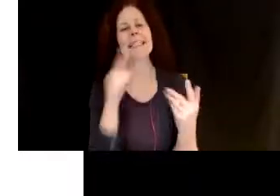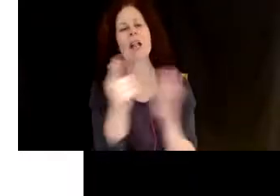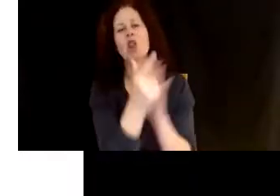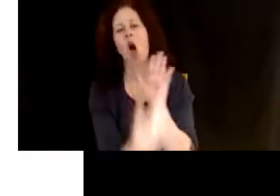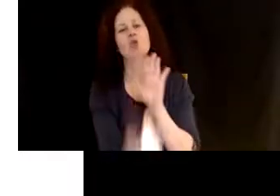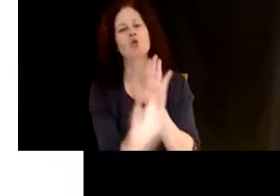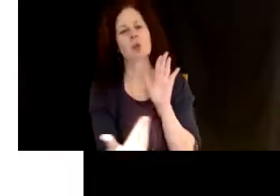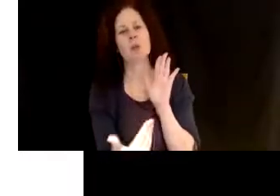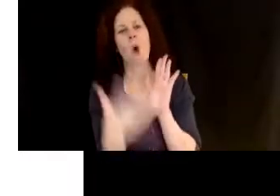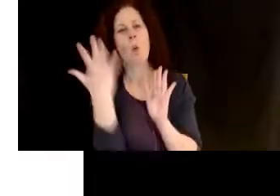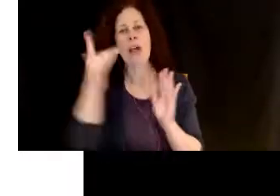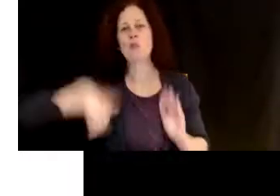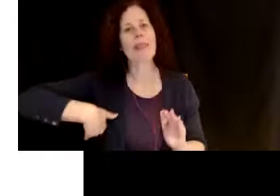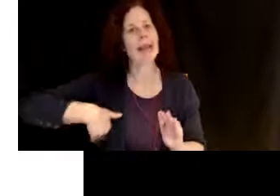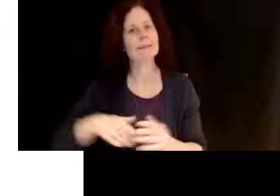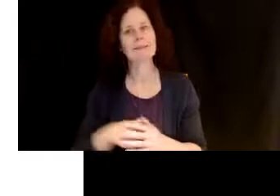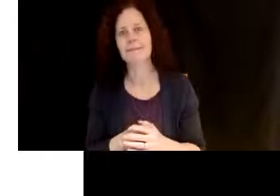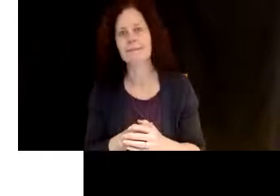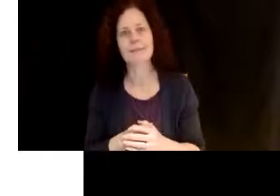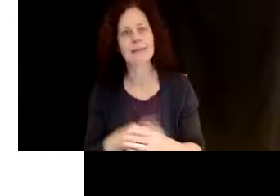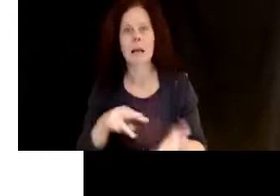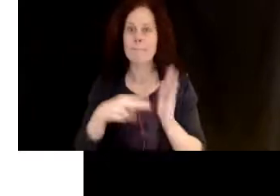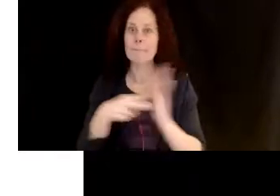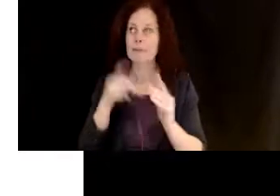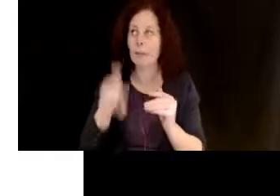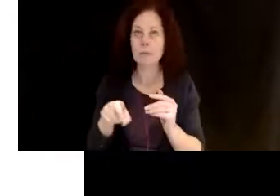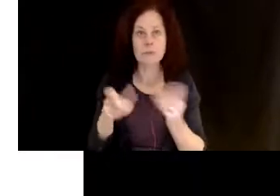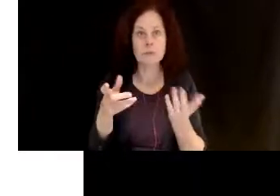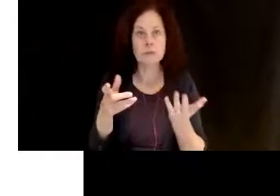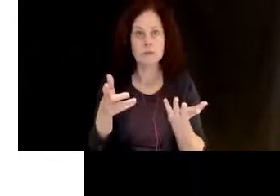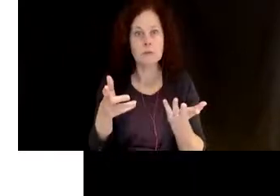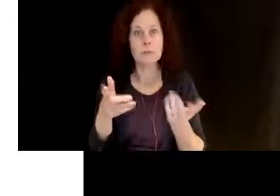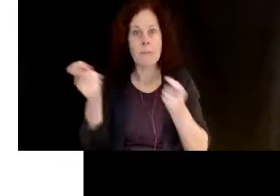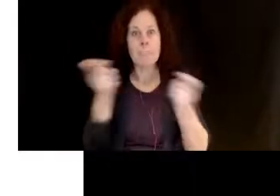manageable. So communities need to be strategic of what they're going to